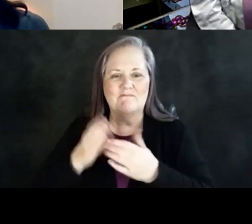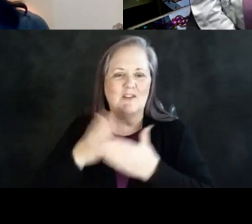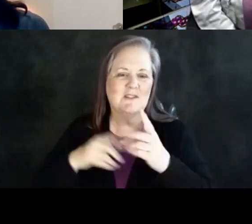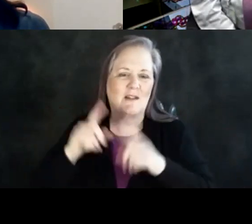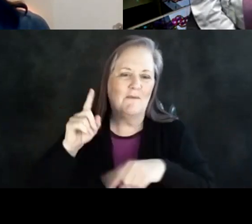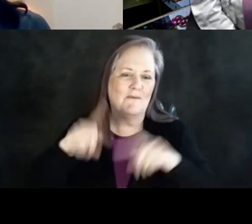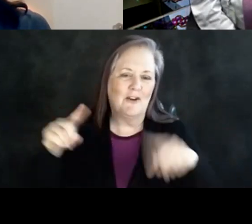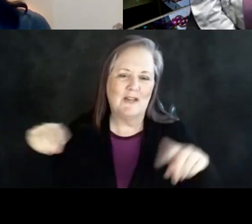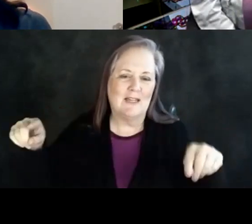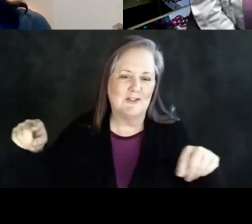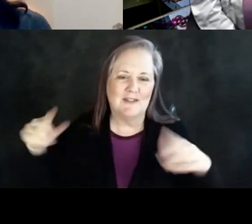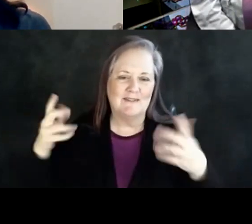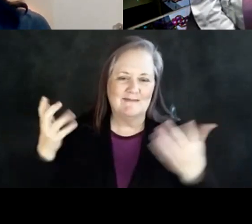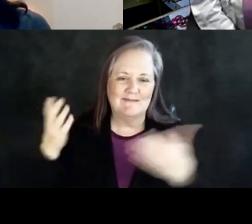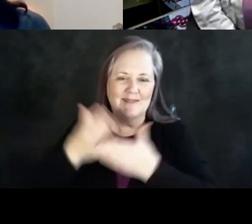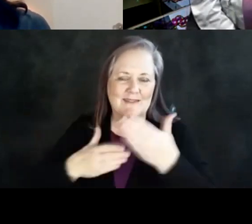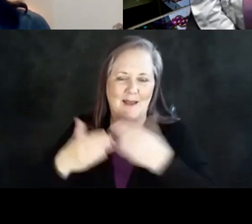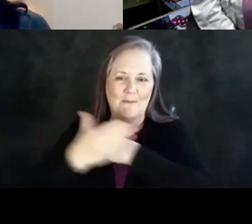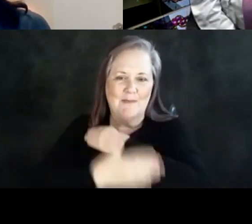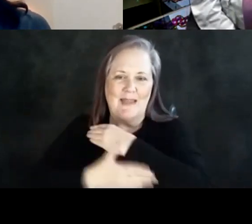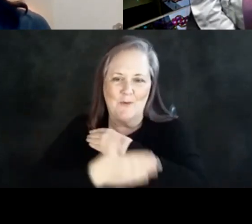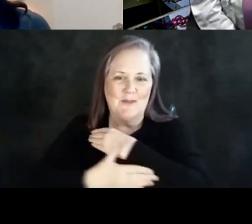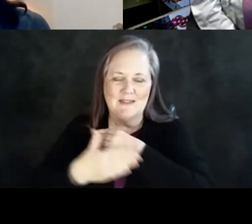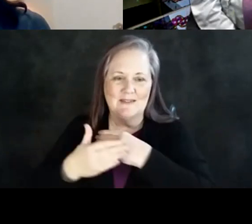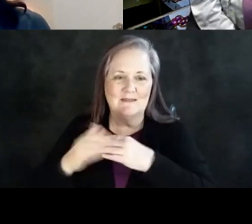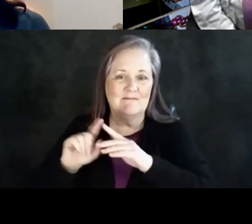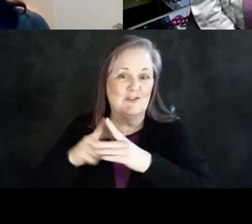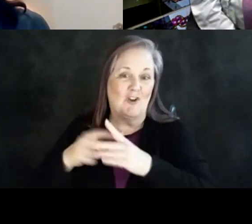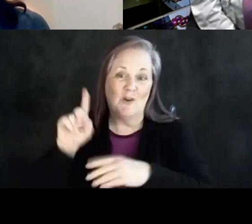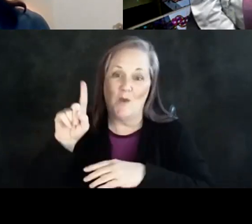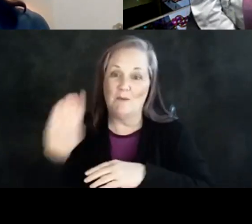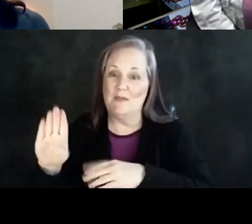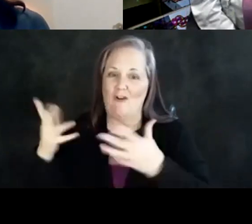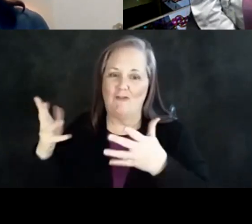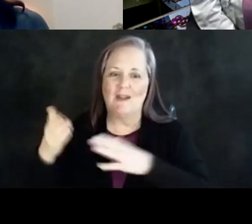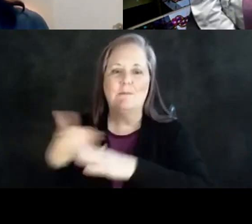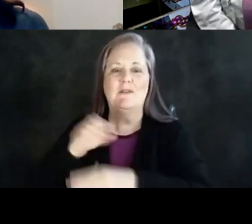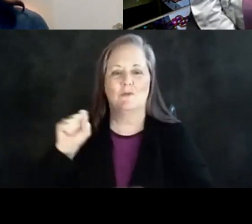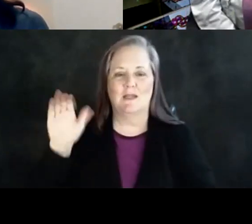of some counties have been able to start phase 1B vaccination before Sacramento.